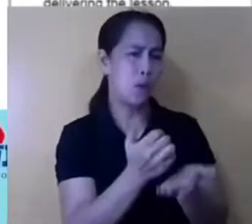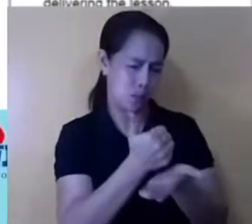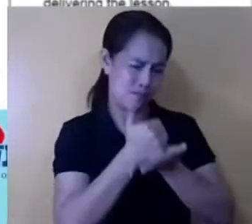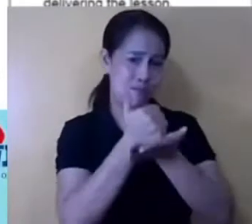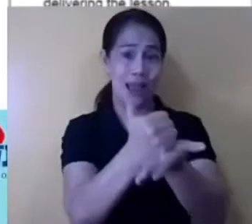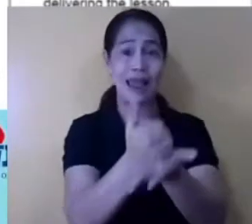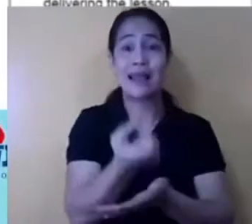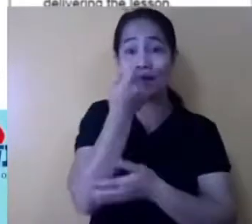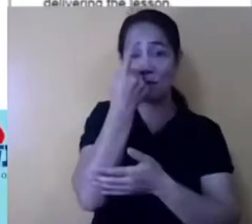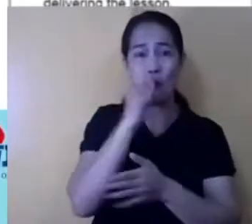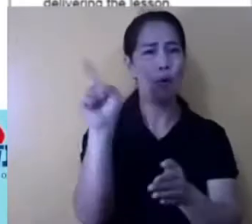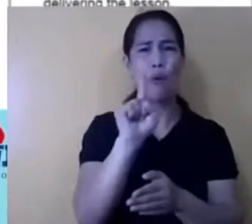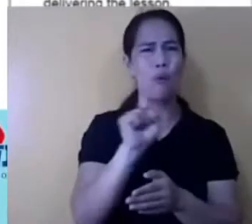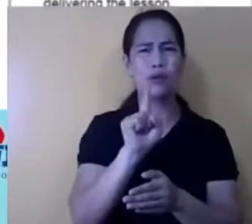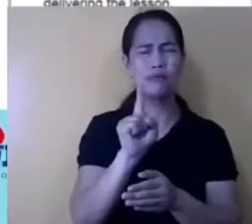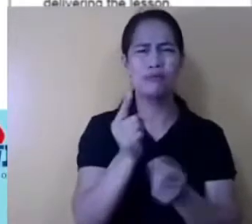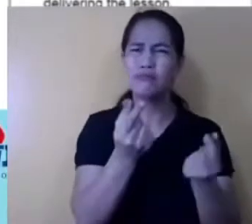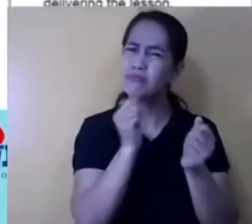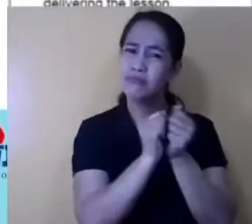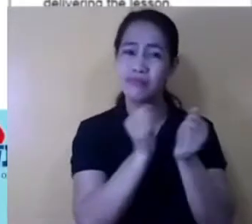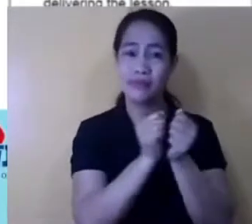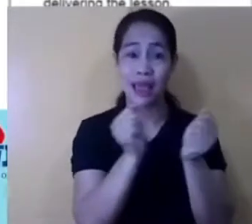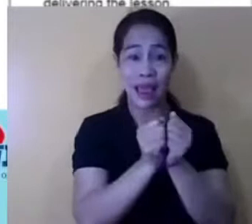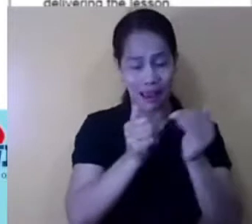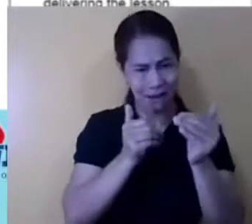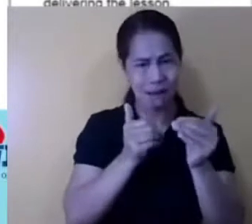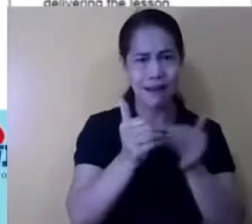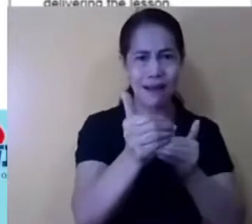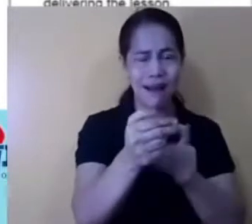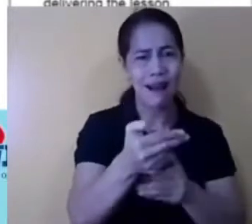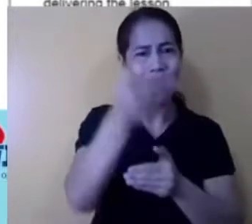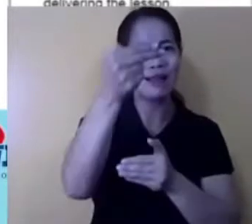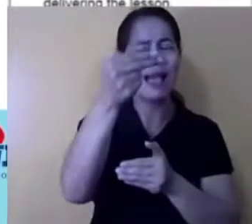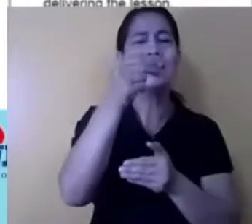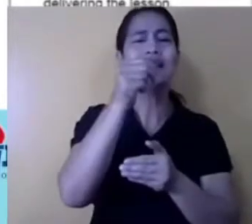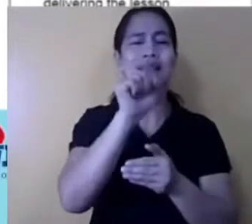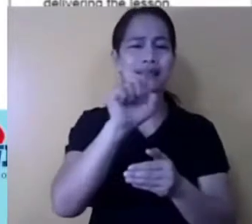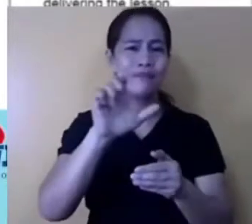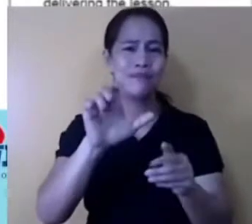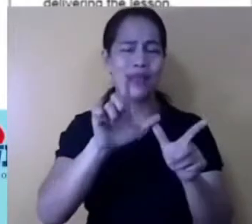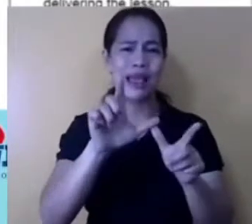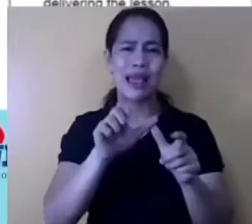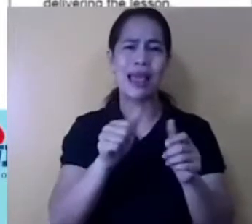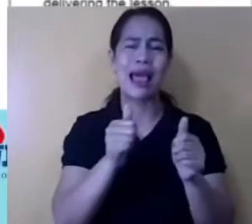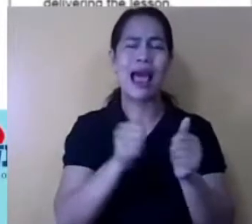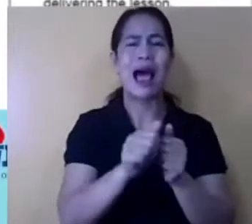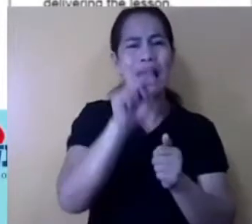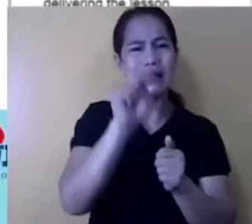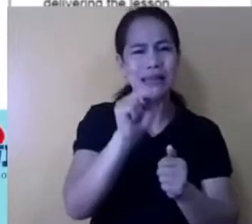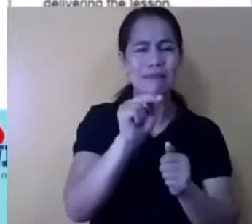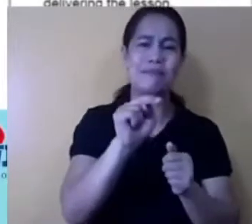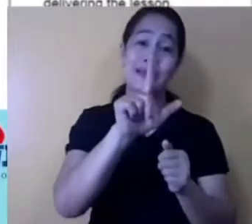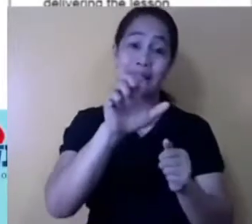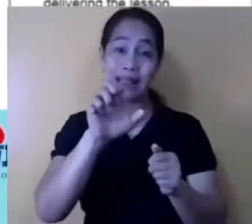do we mean by advanced high sub-level, advanced mid sub-level,